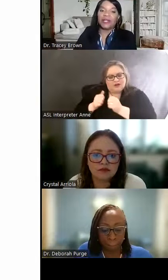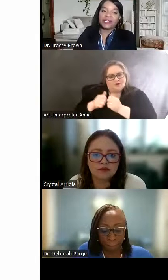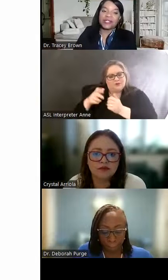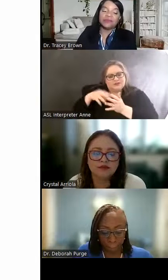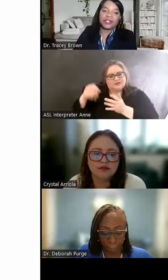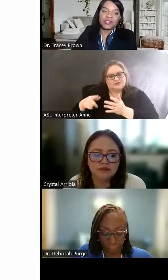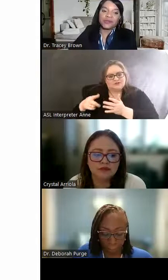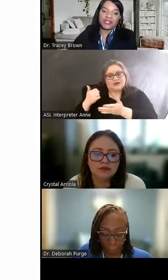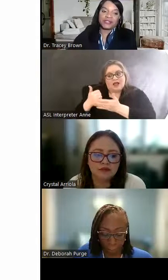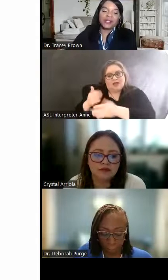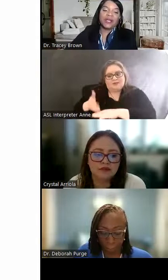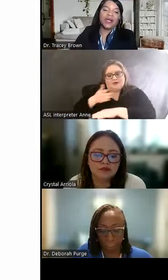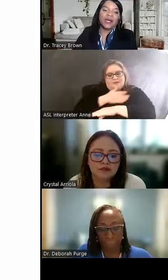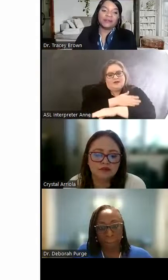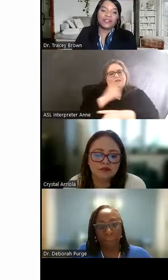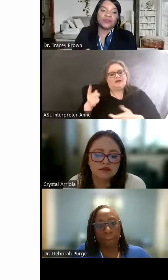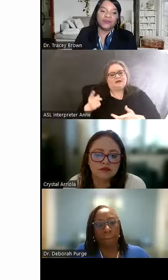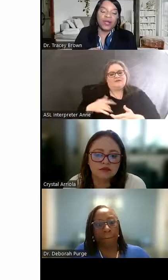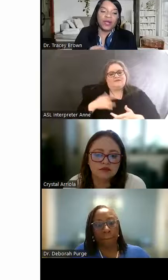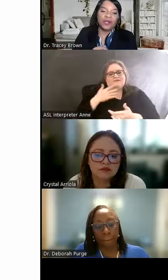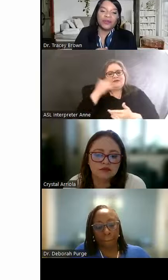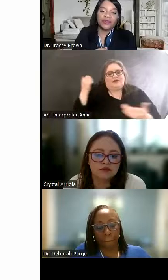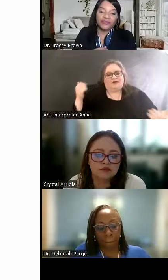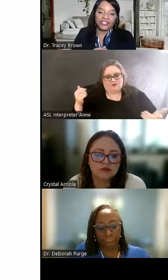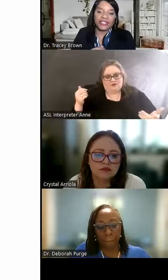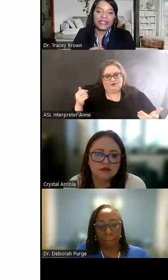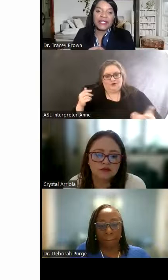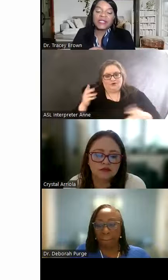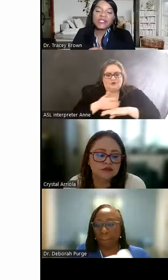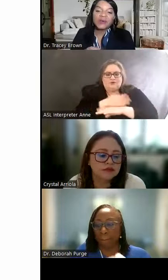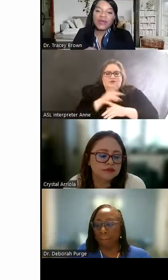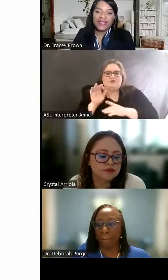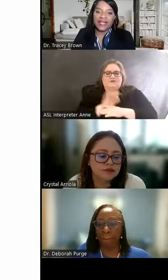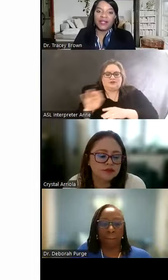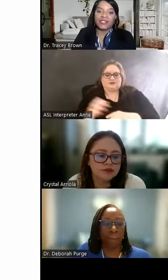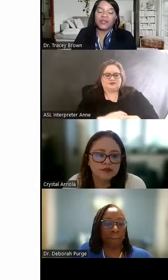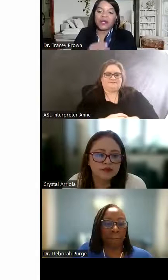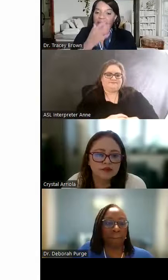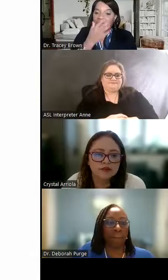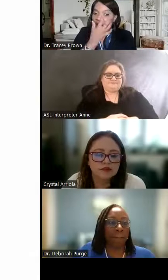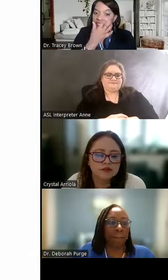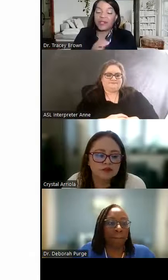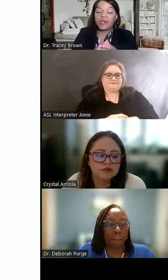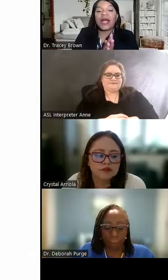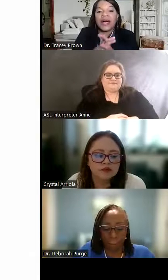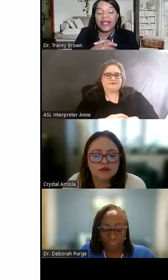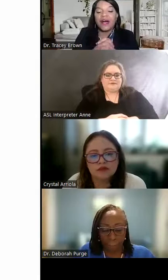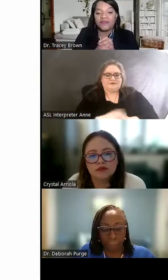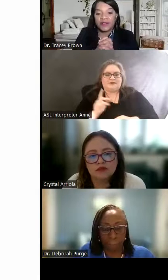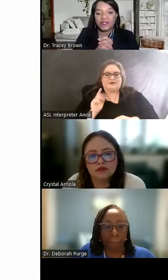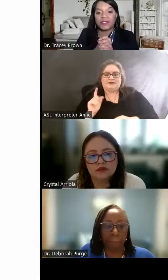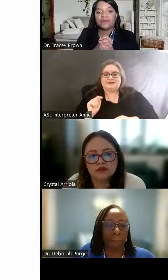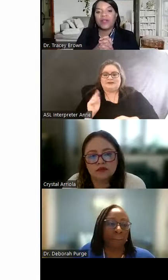better place and better space to improve functioning. So with that,